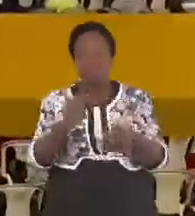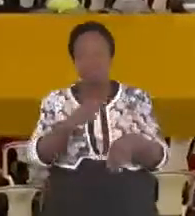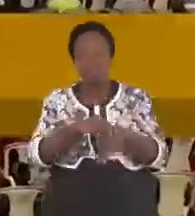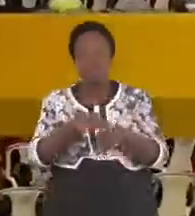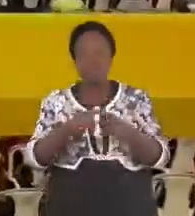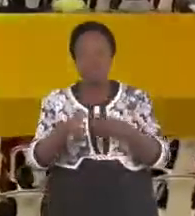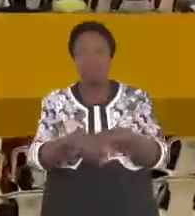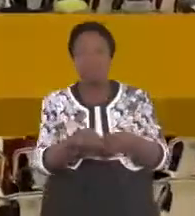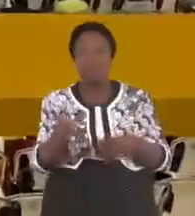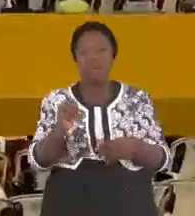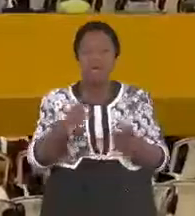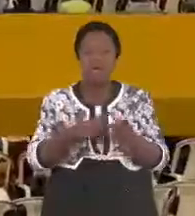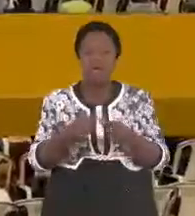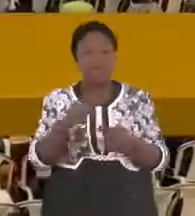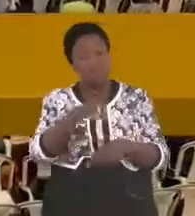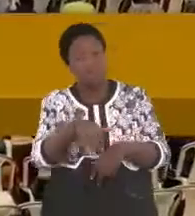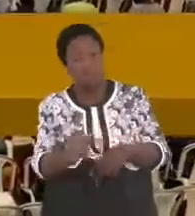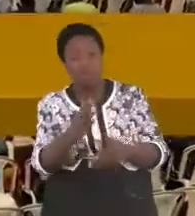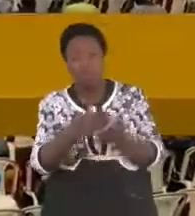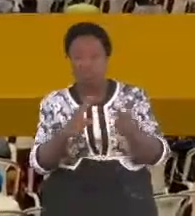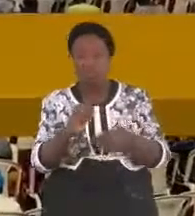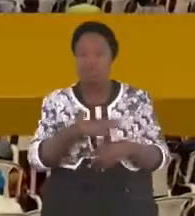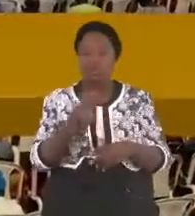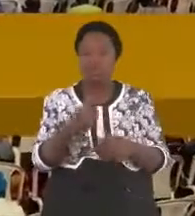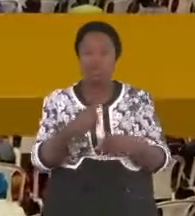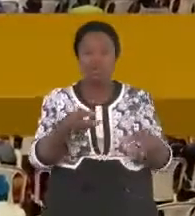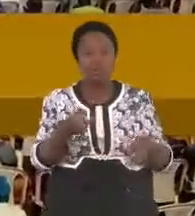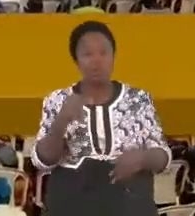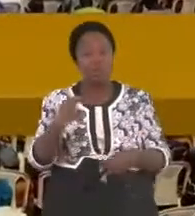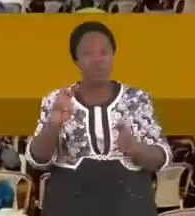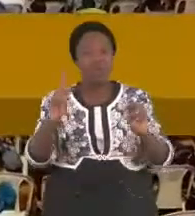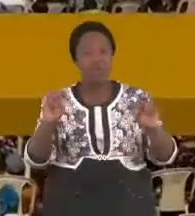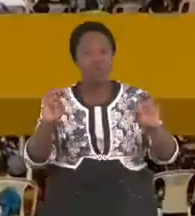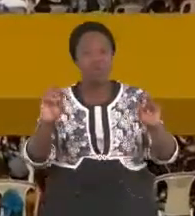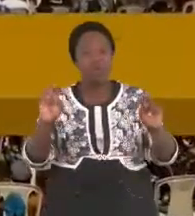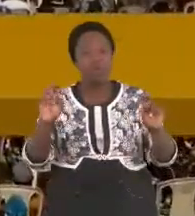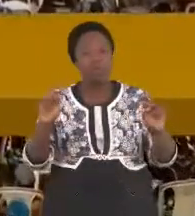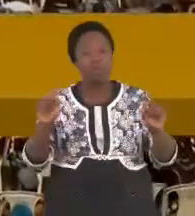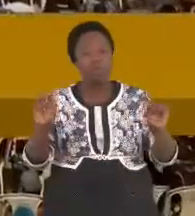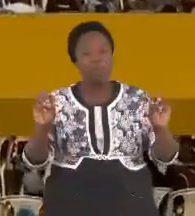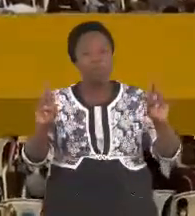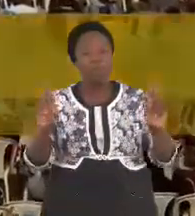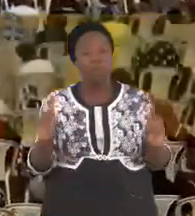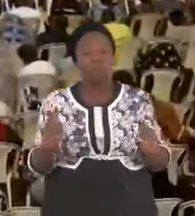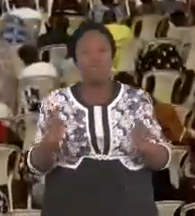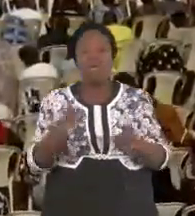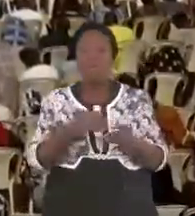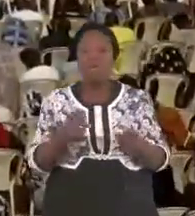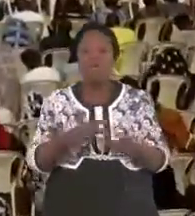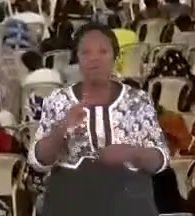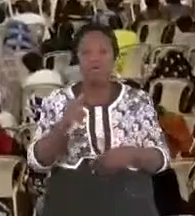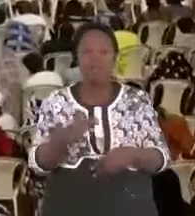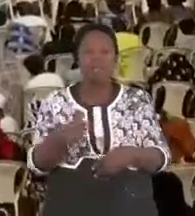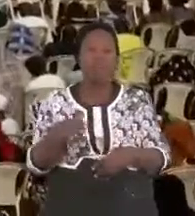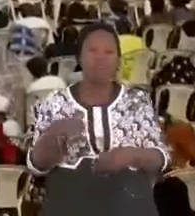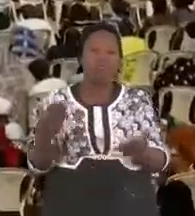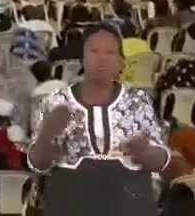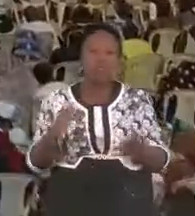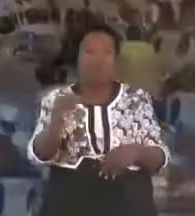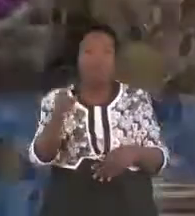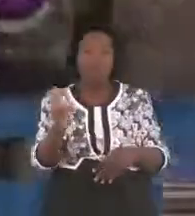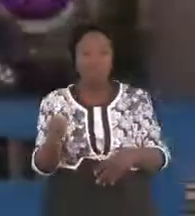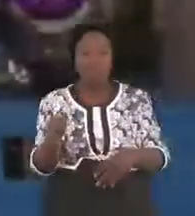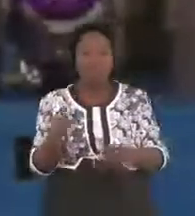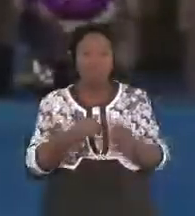of them, they were mentored by John, but they had some deficiencies. I'll tell you when we get there. Number three,